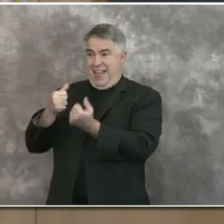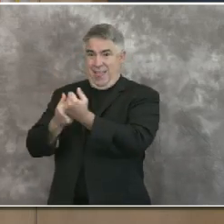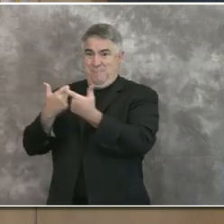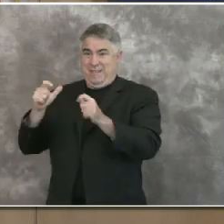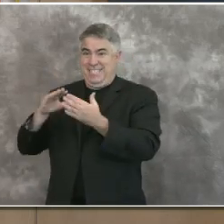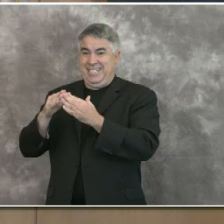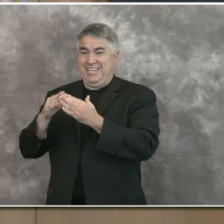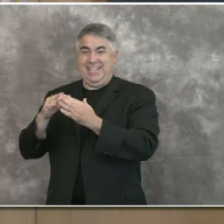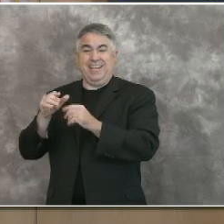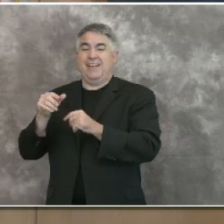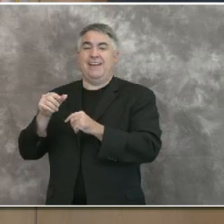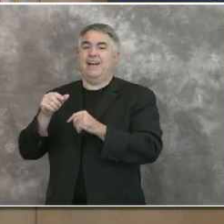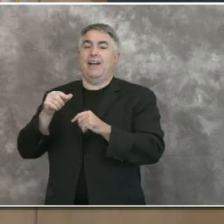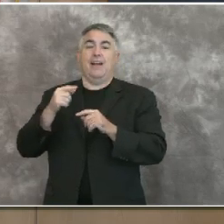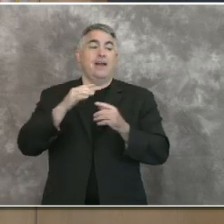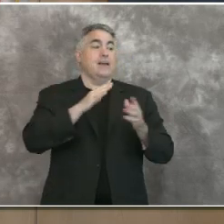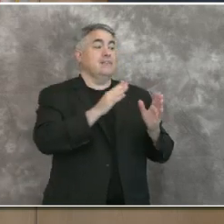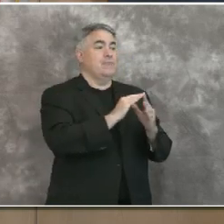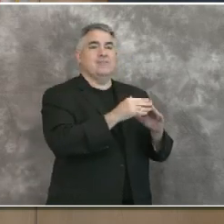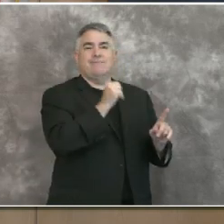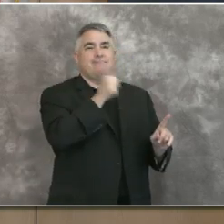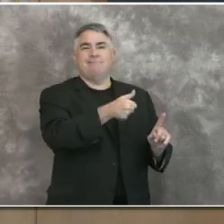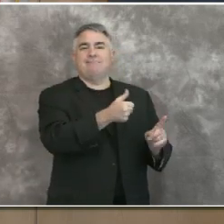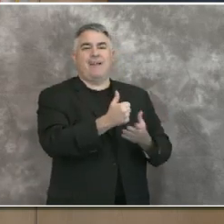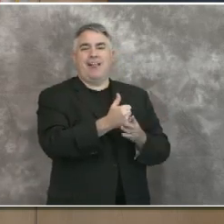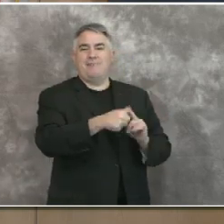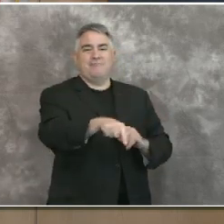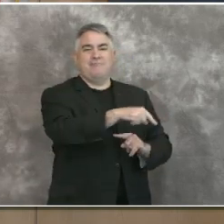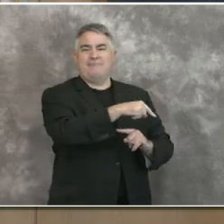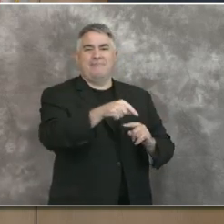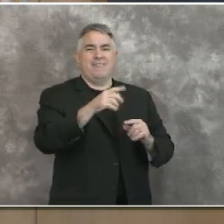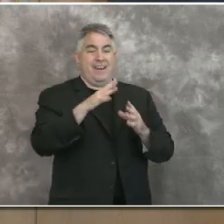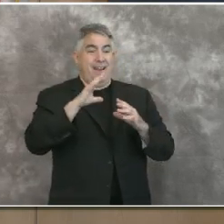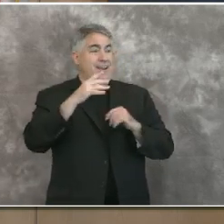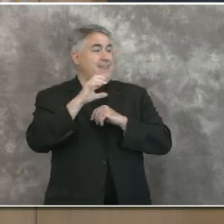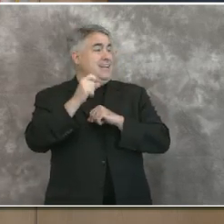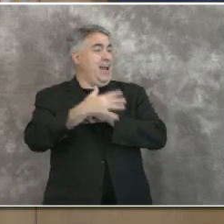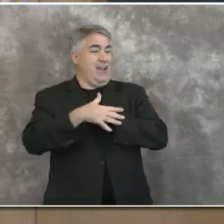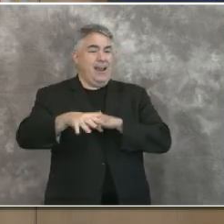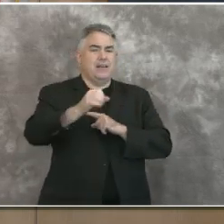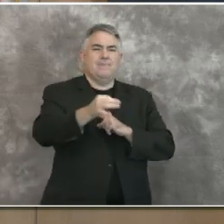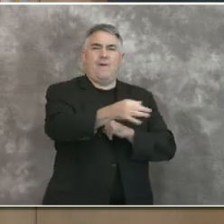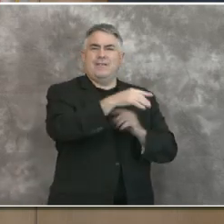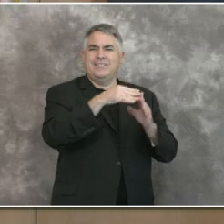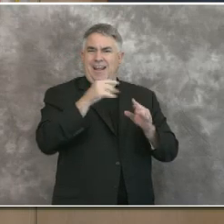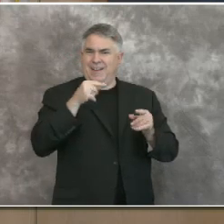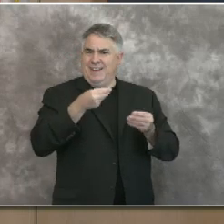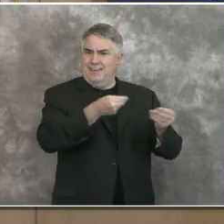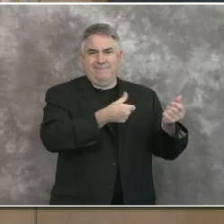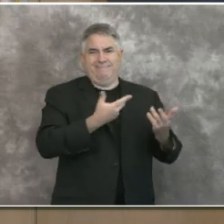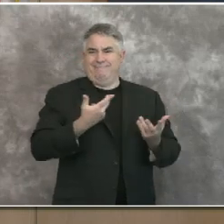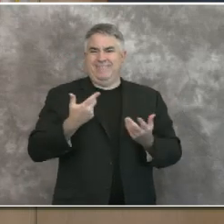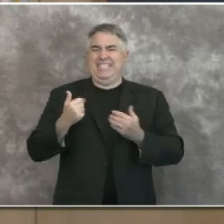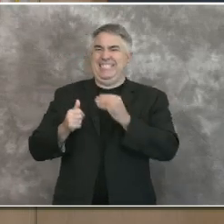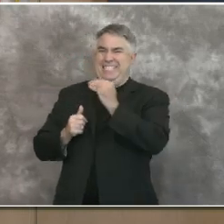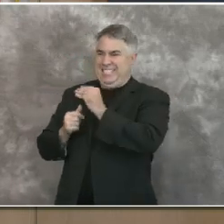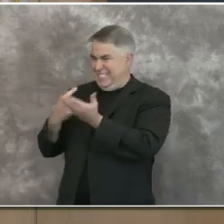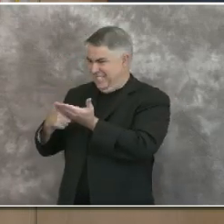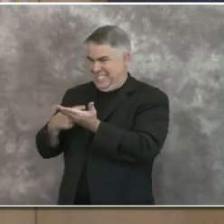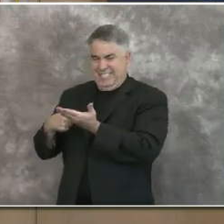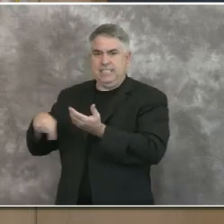Diego County. That's why yesterday I partnered with Supervisor Kristen Gaspar on a proposal to direct $25